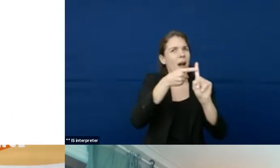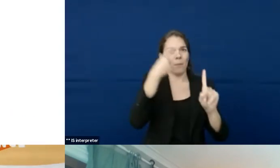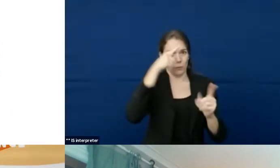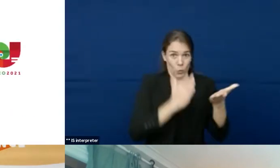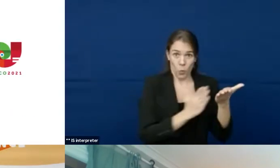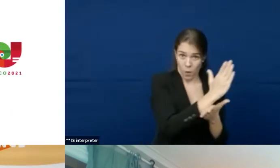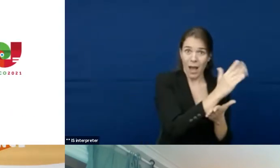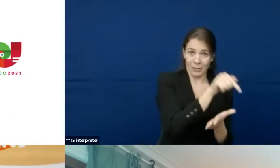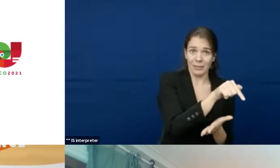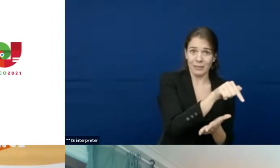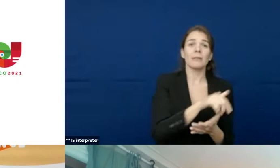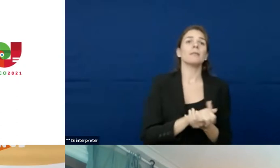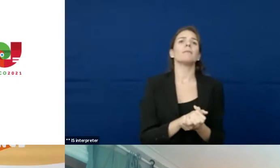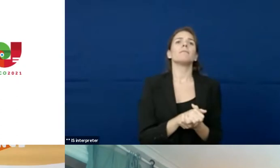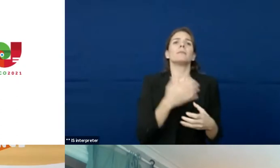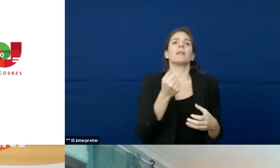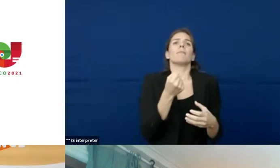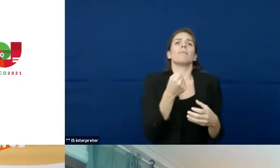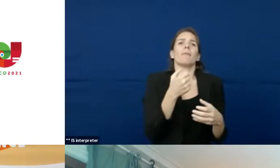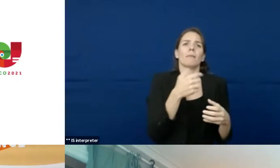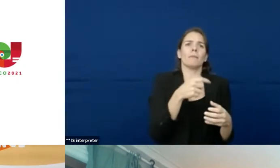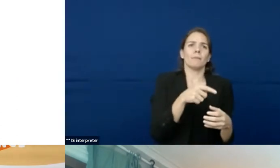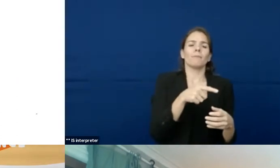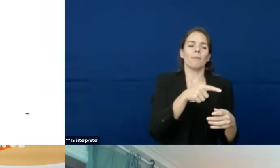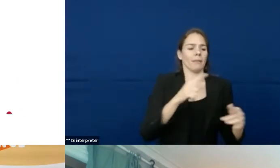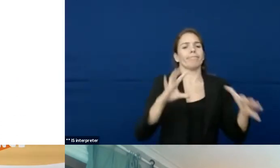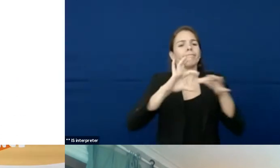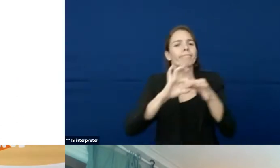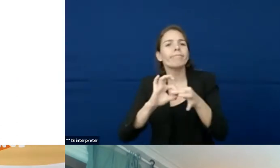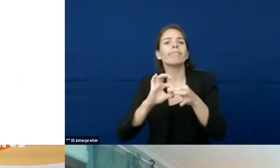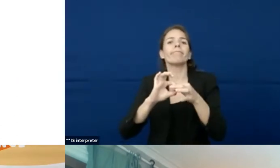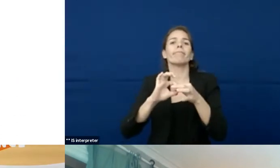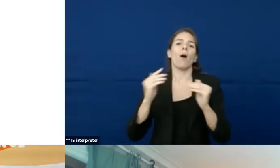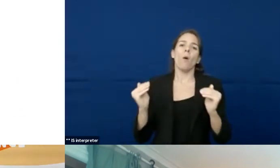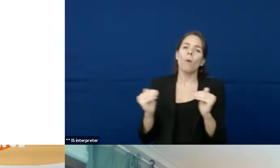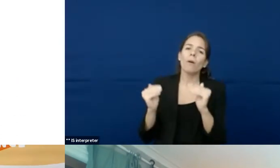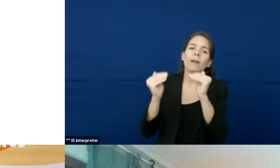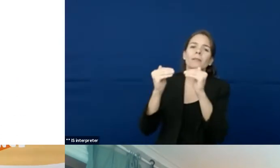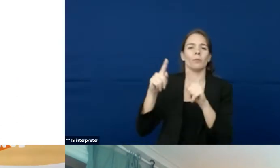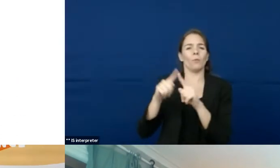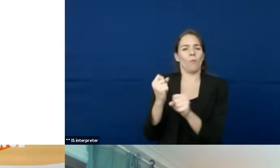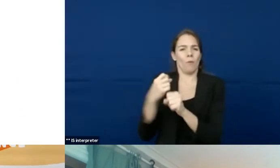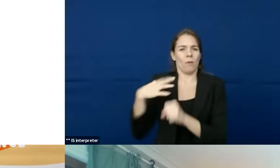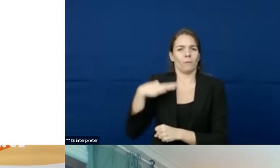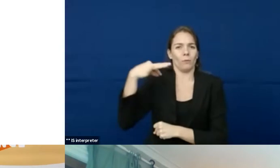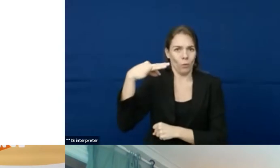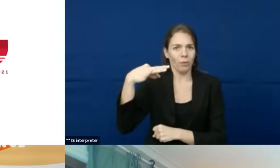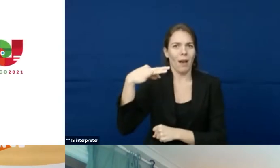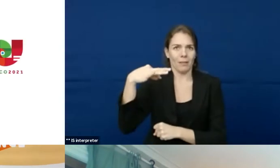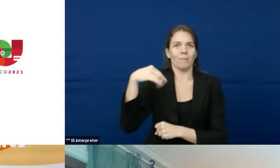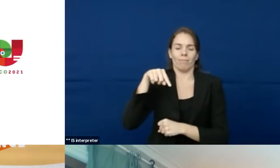to join the Action Coalition on GBV as commitment makers? Let's listen to Ms.